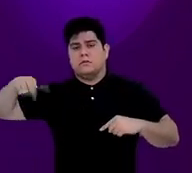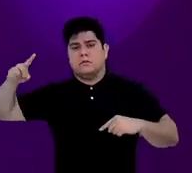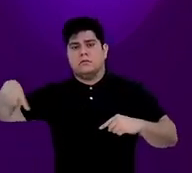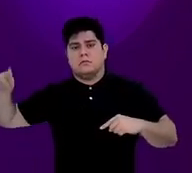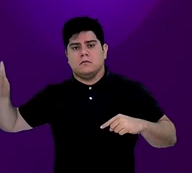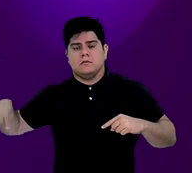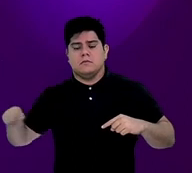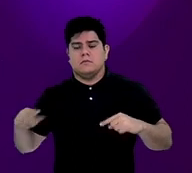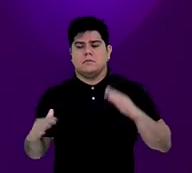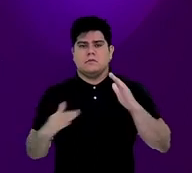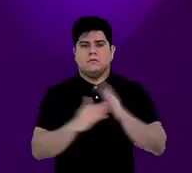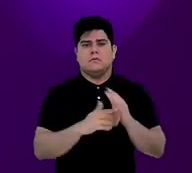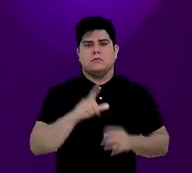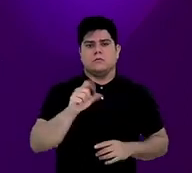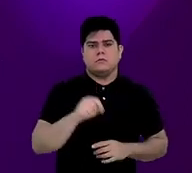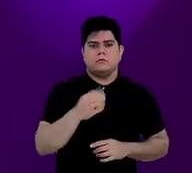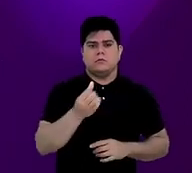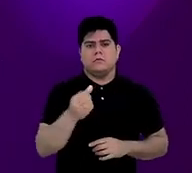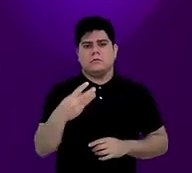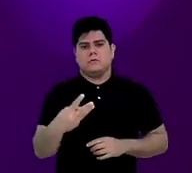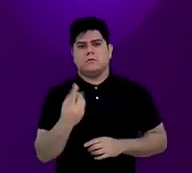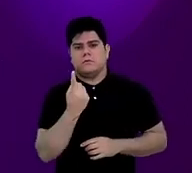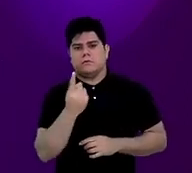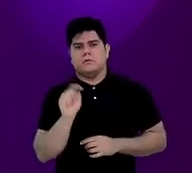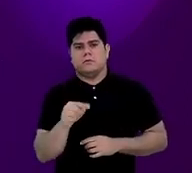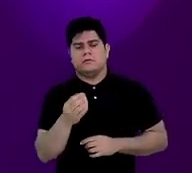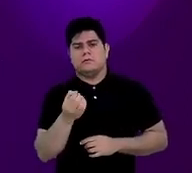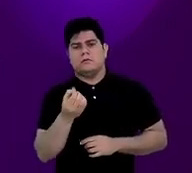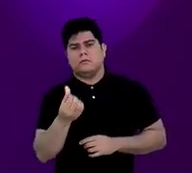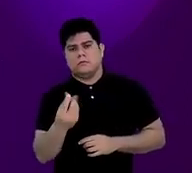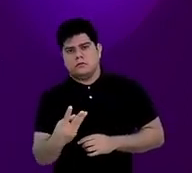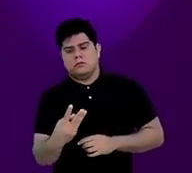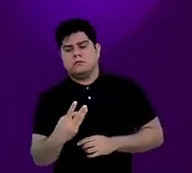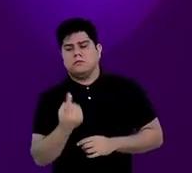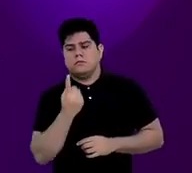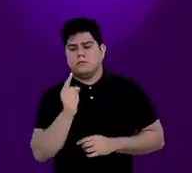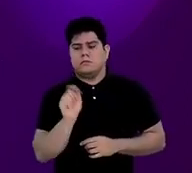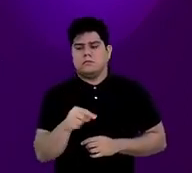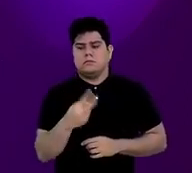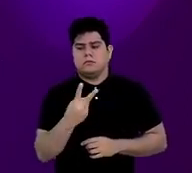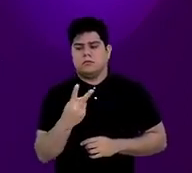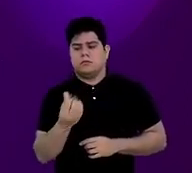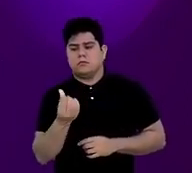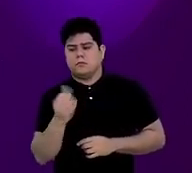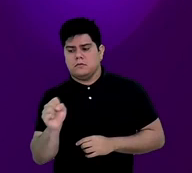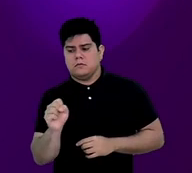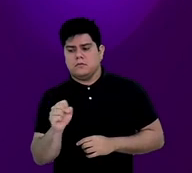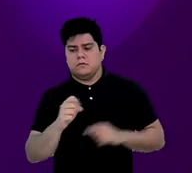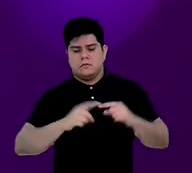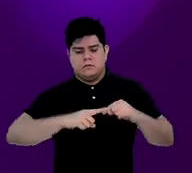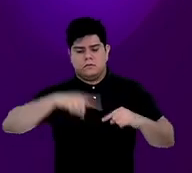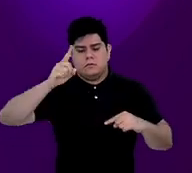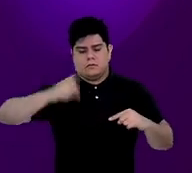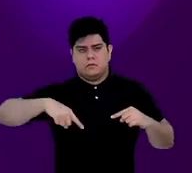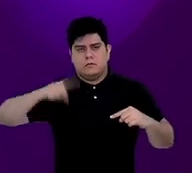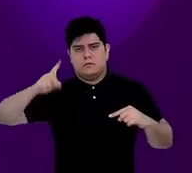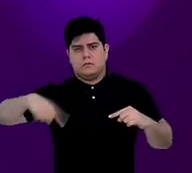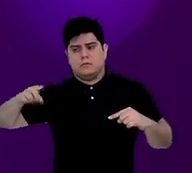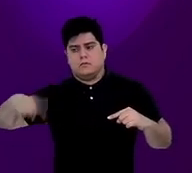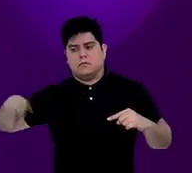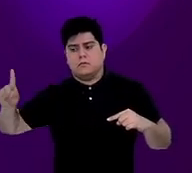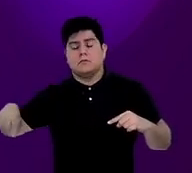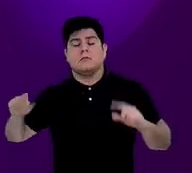So lasers at these wavelengths have been shown to produce singlet oxygen directly from